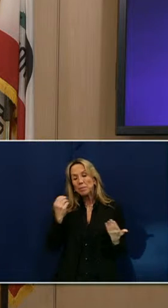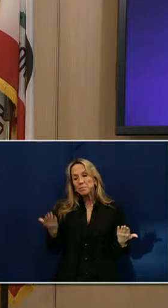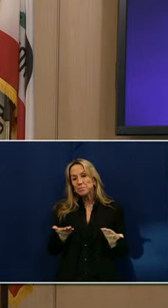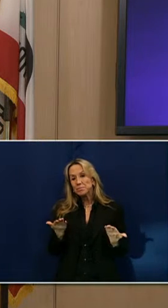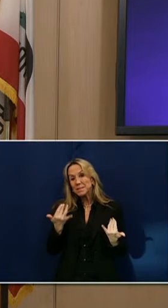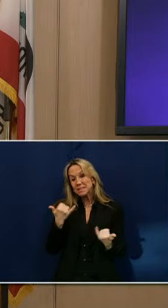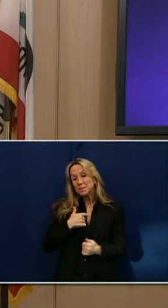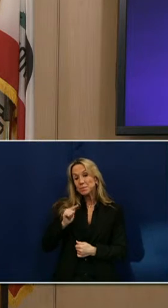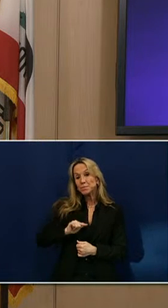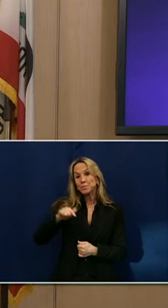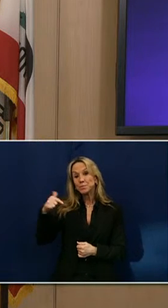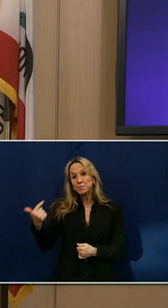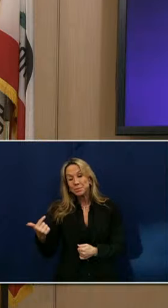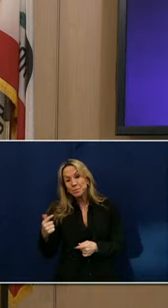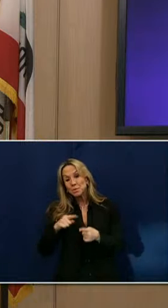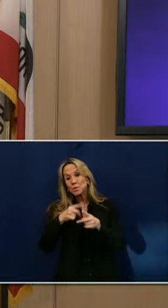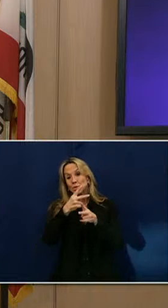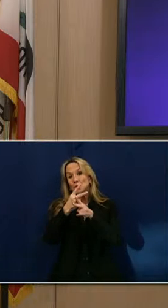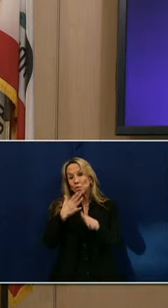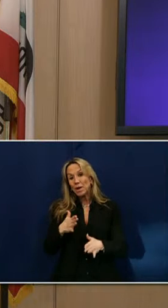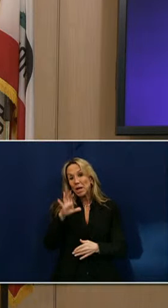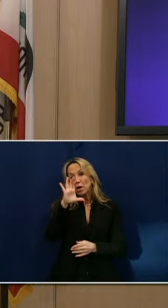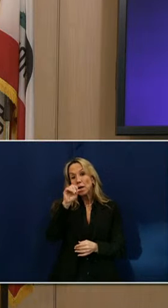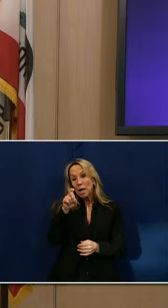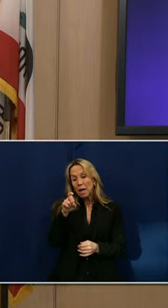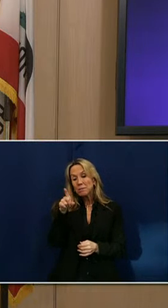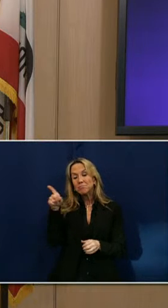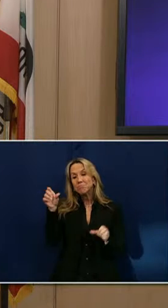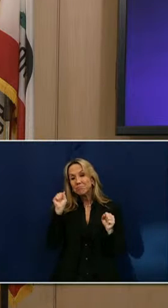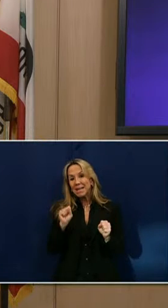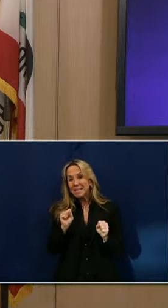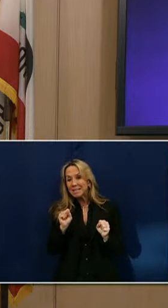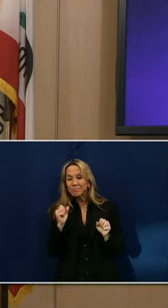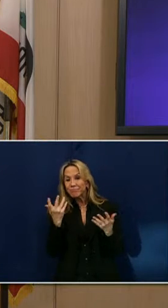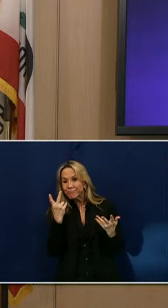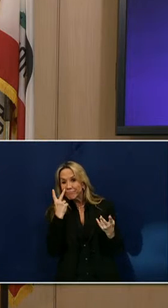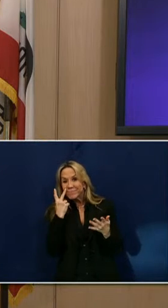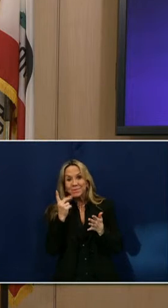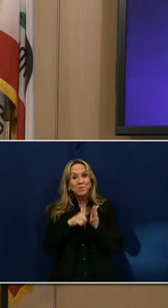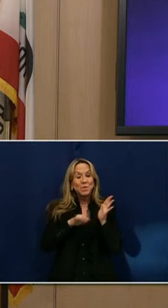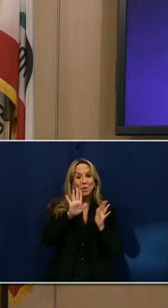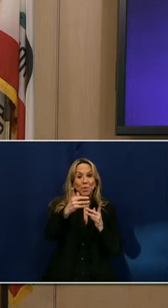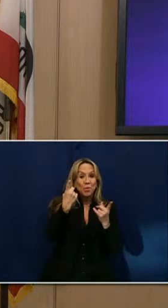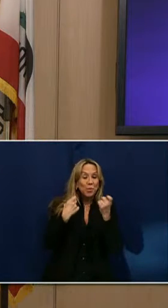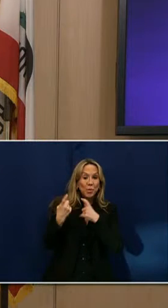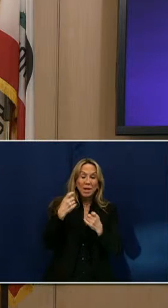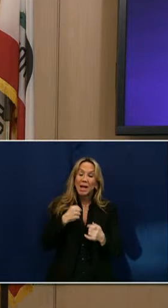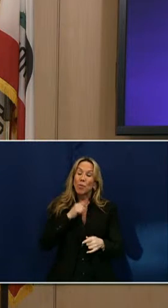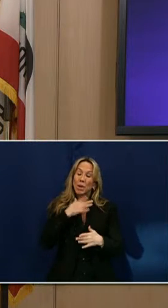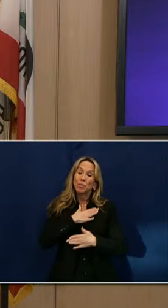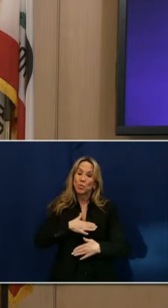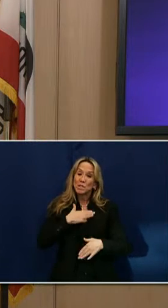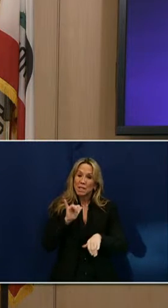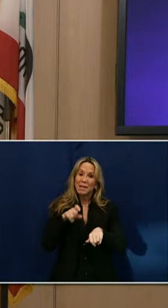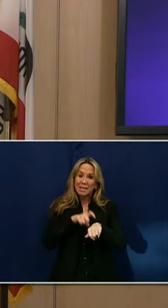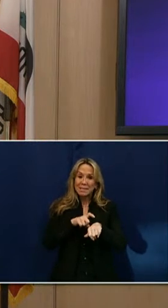I'm going to turn it over to Supervisor Cox so he can field your questions, and appreciate the time today. Thank you.